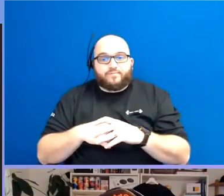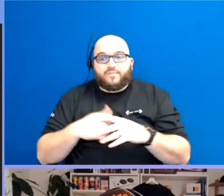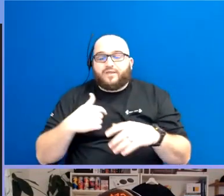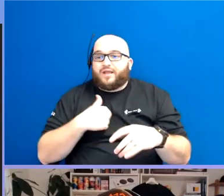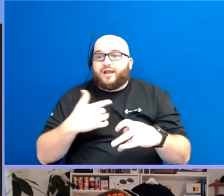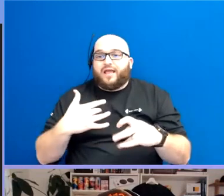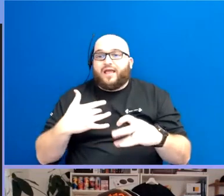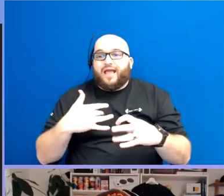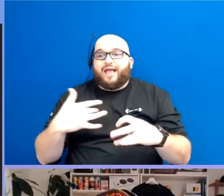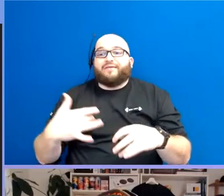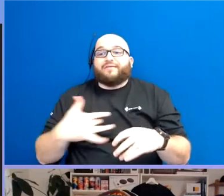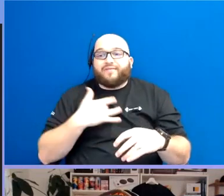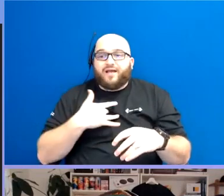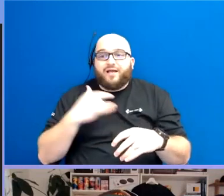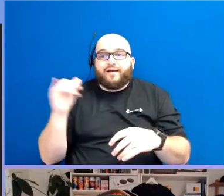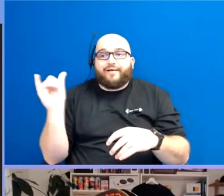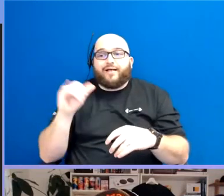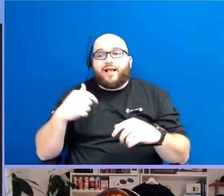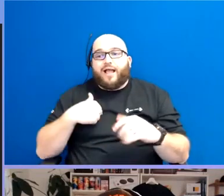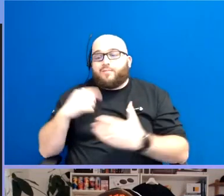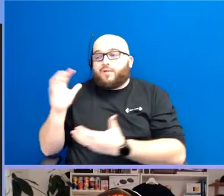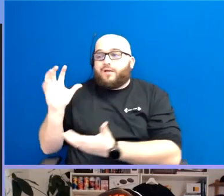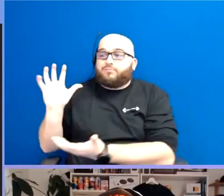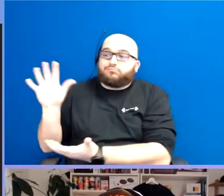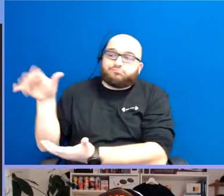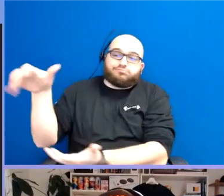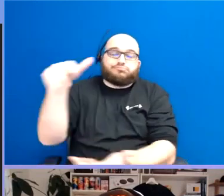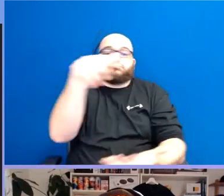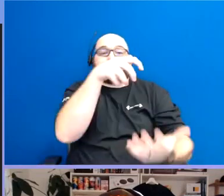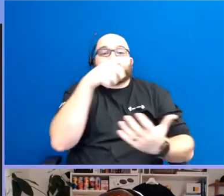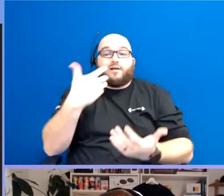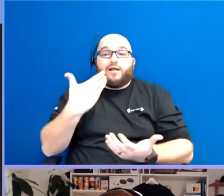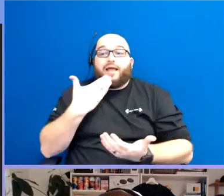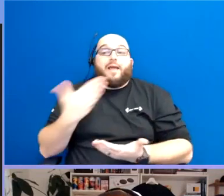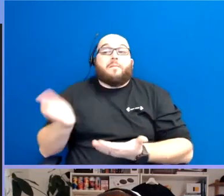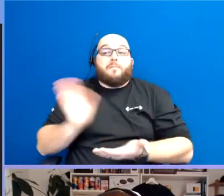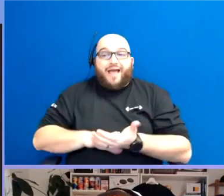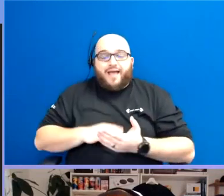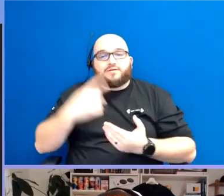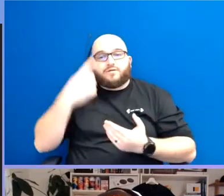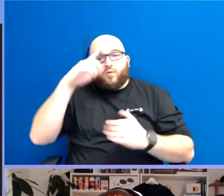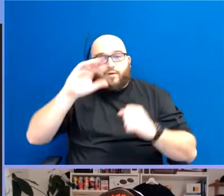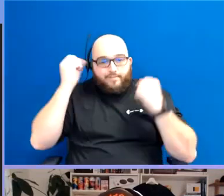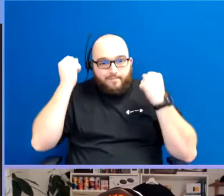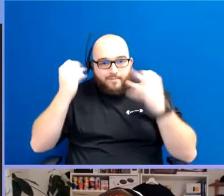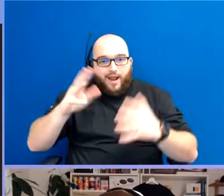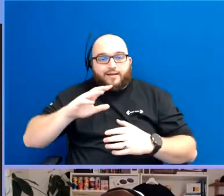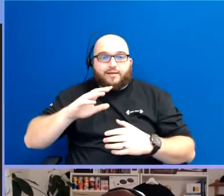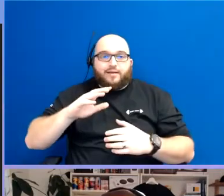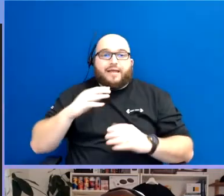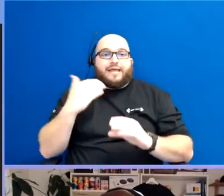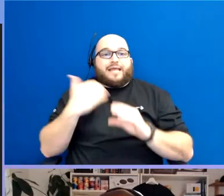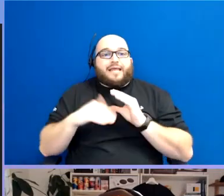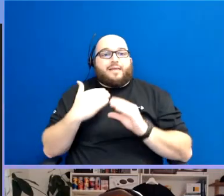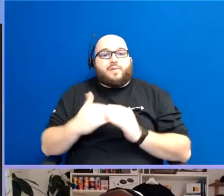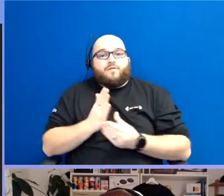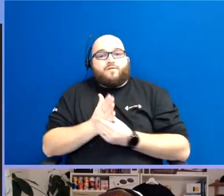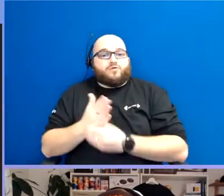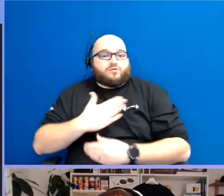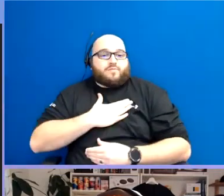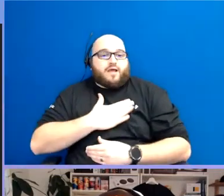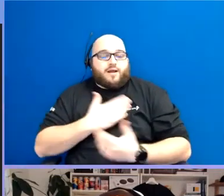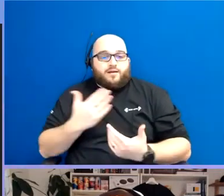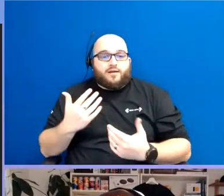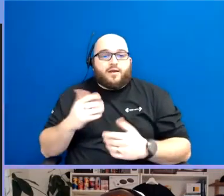like I'm kind of collecting the bad things in the email, in my email folders, and like the